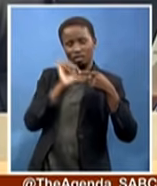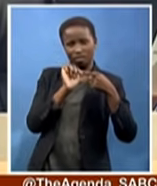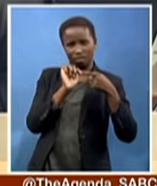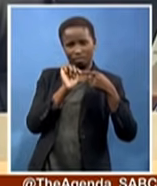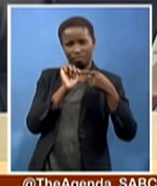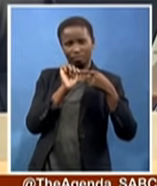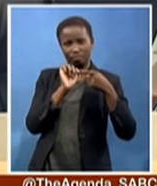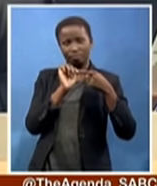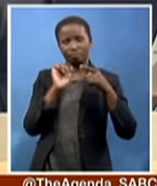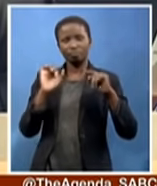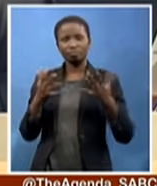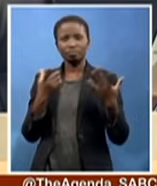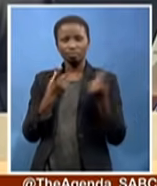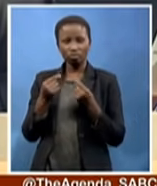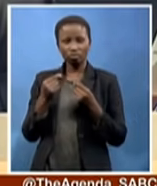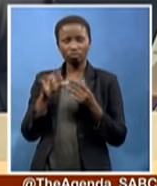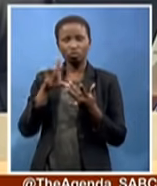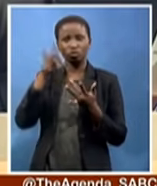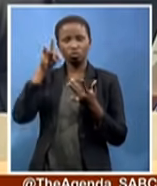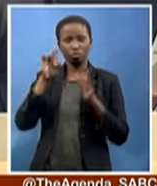and deployment.